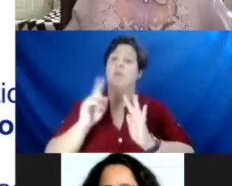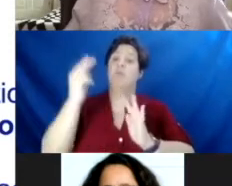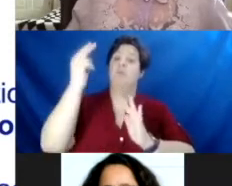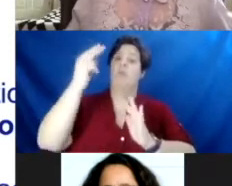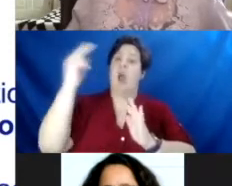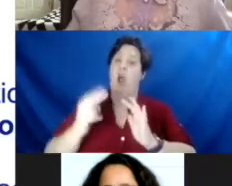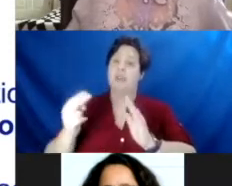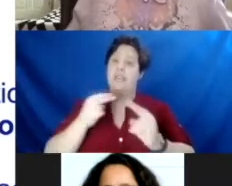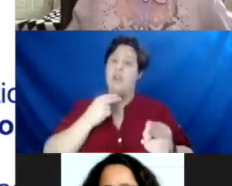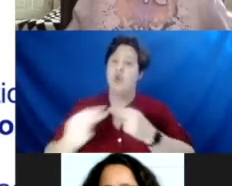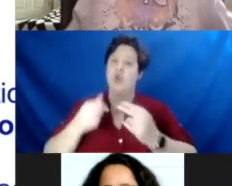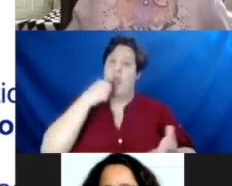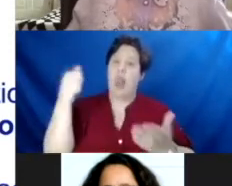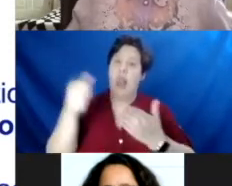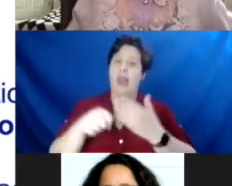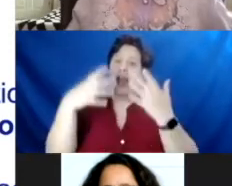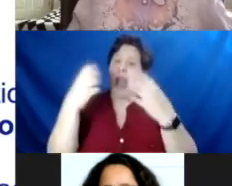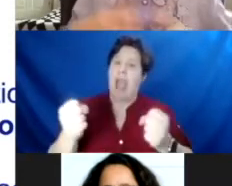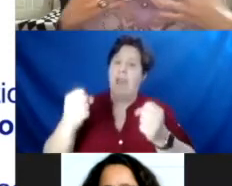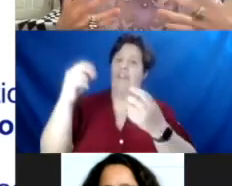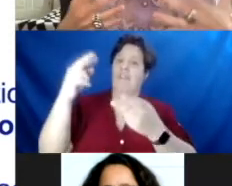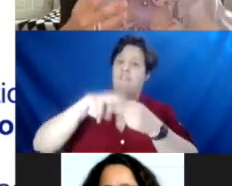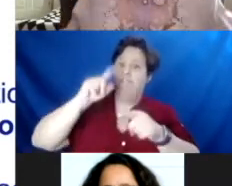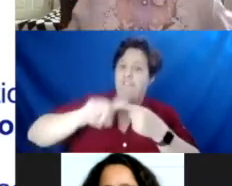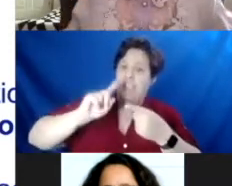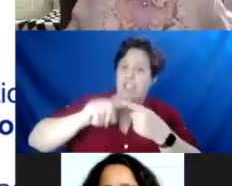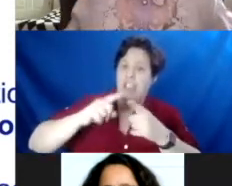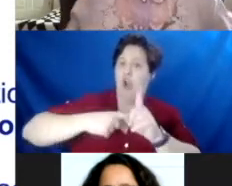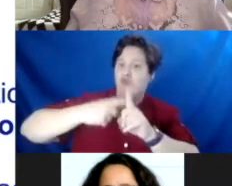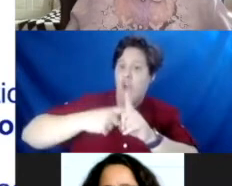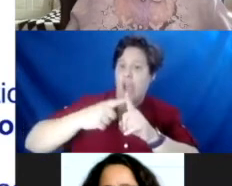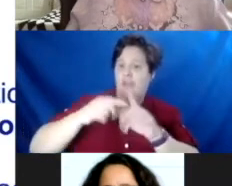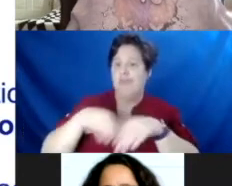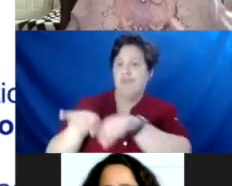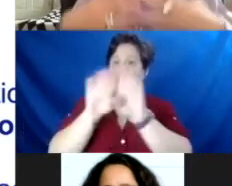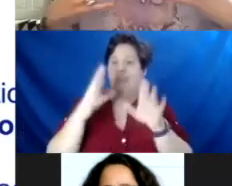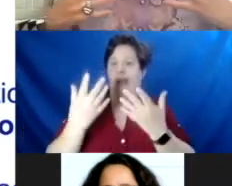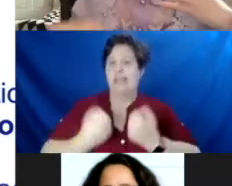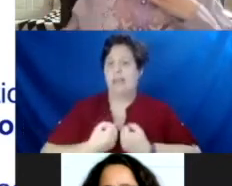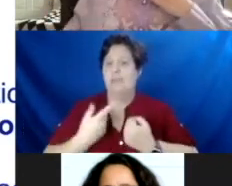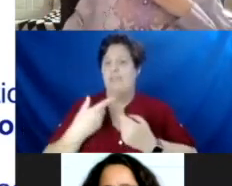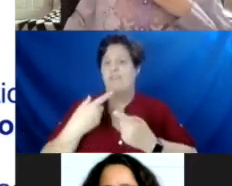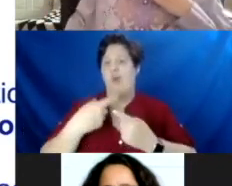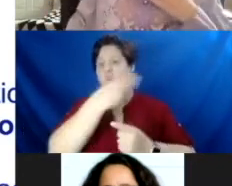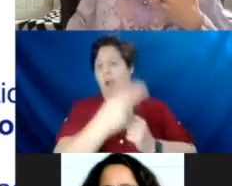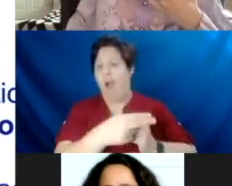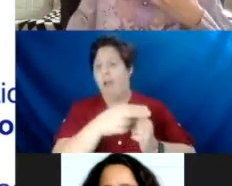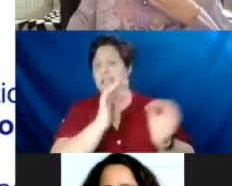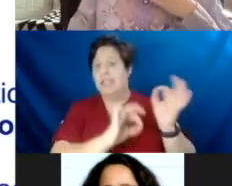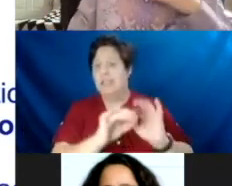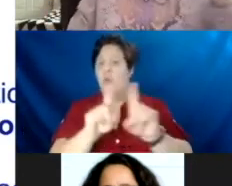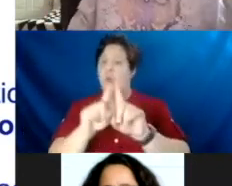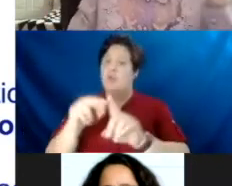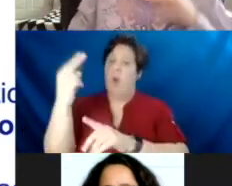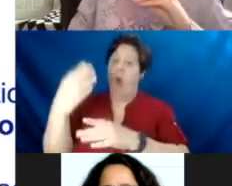newsletter, and they have fees and rates for artists that are commonly accepted for artists, but also art